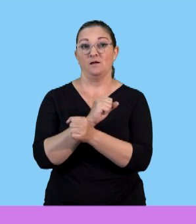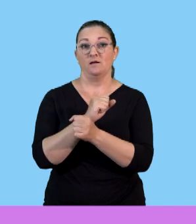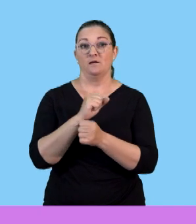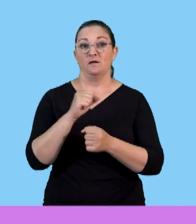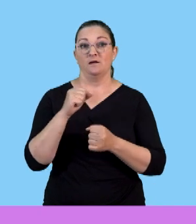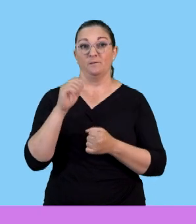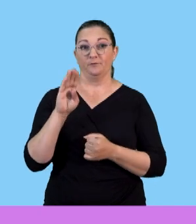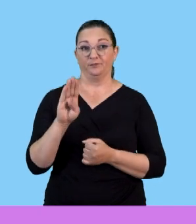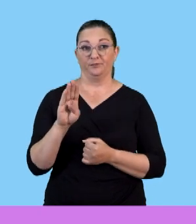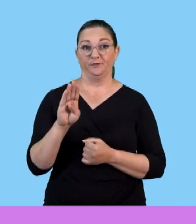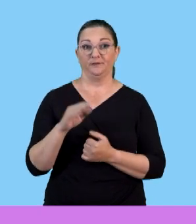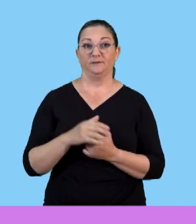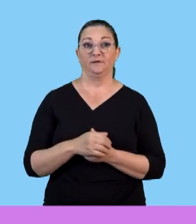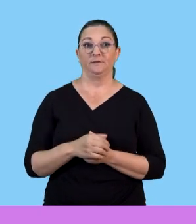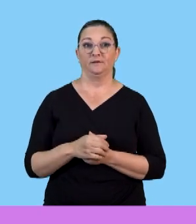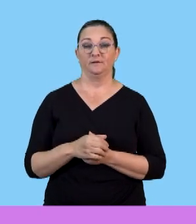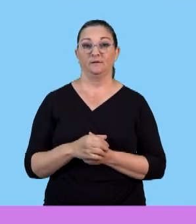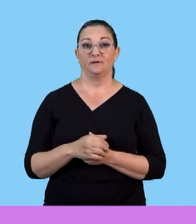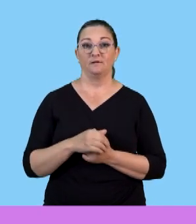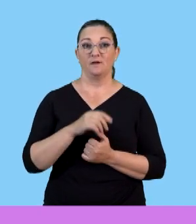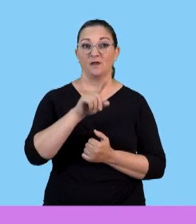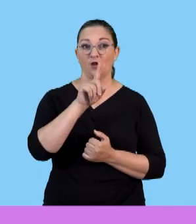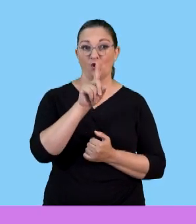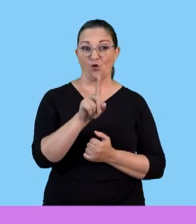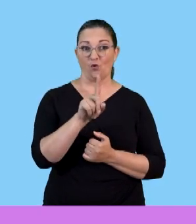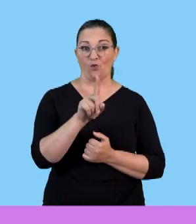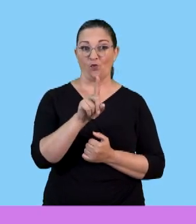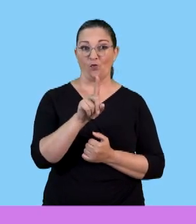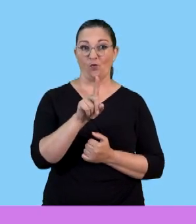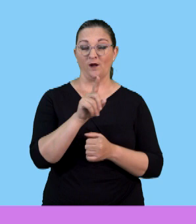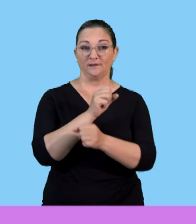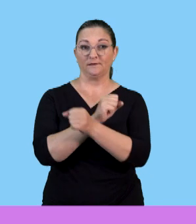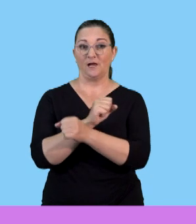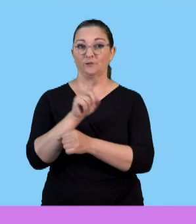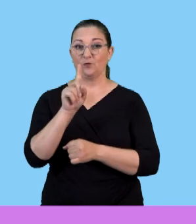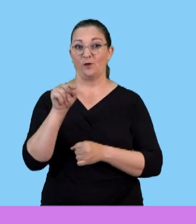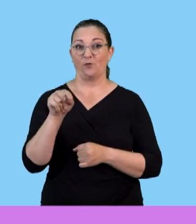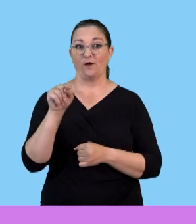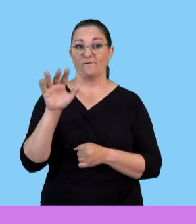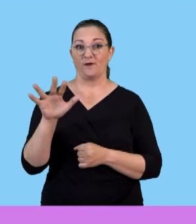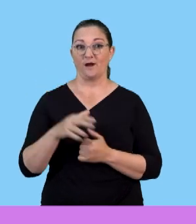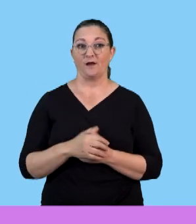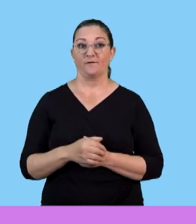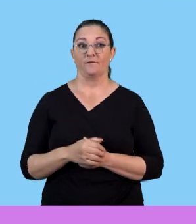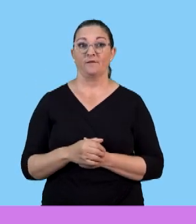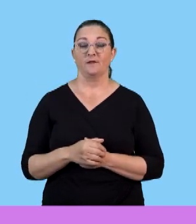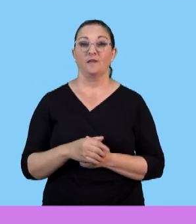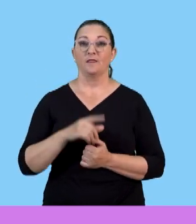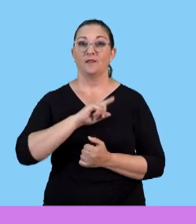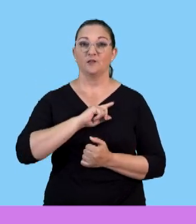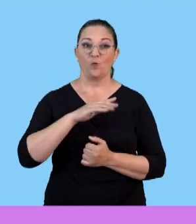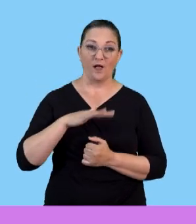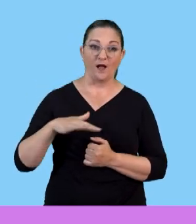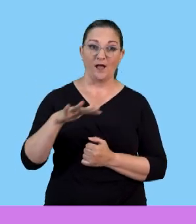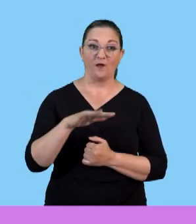breadth, and that is 1 times 1,5, meaning